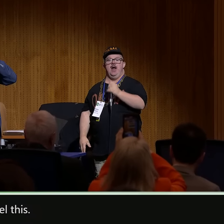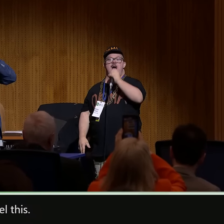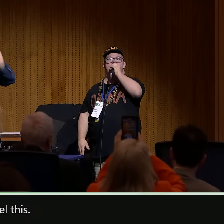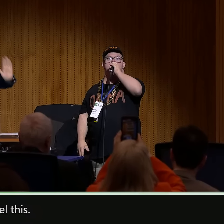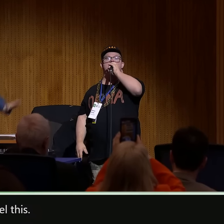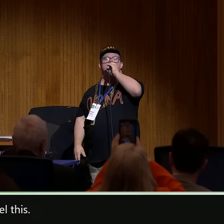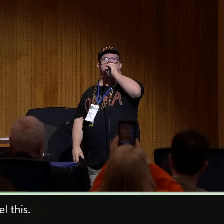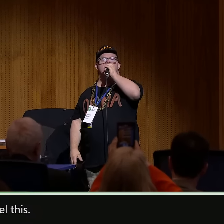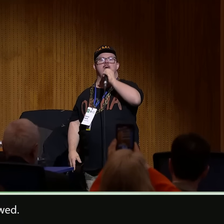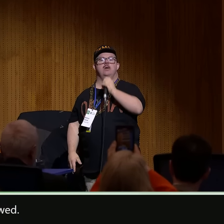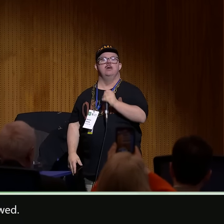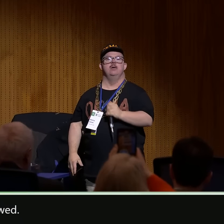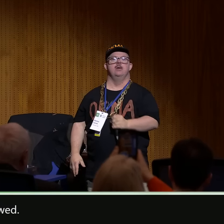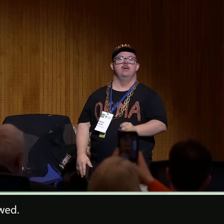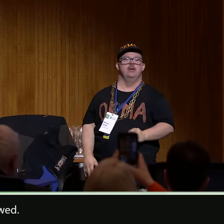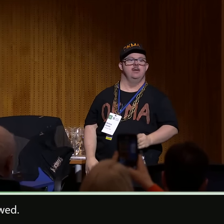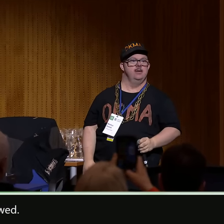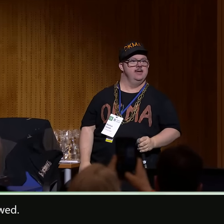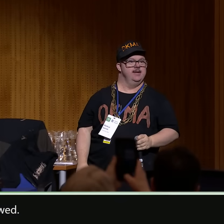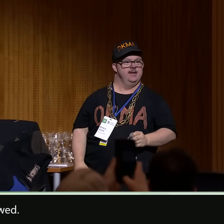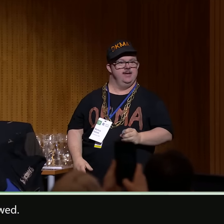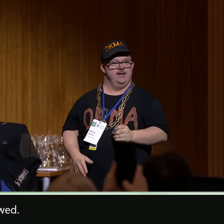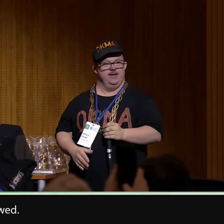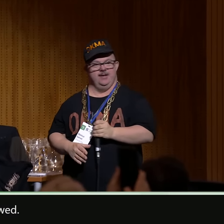Hello? Hello?